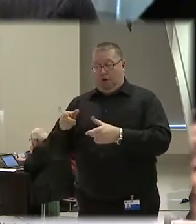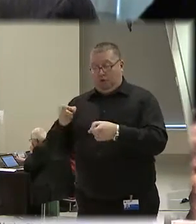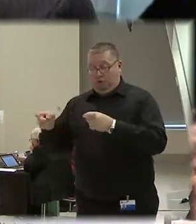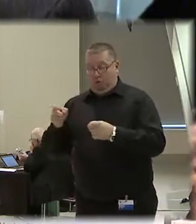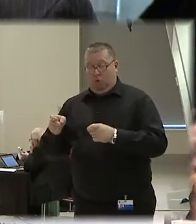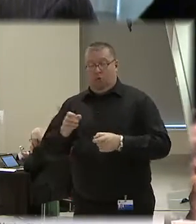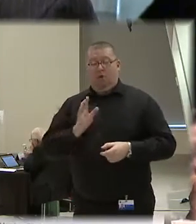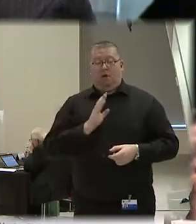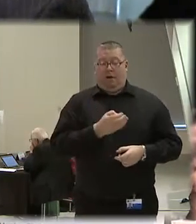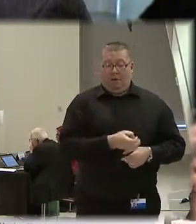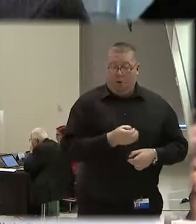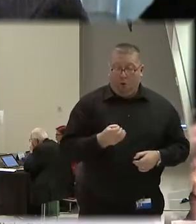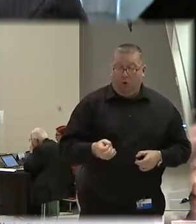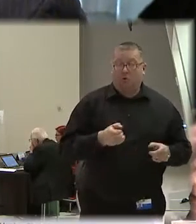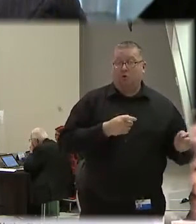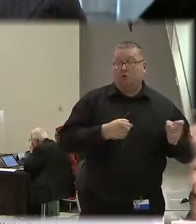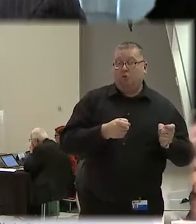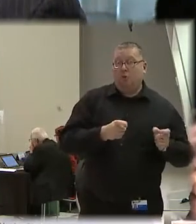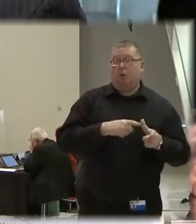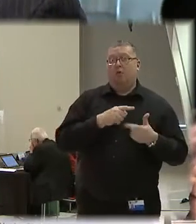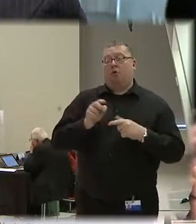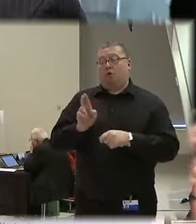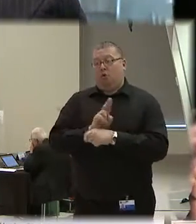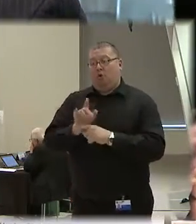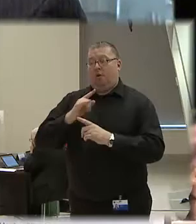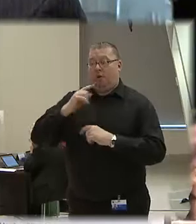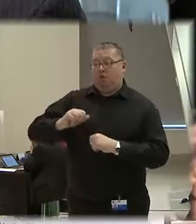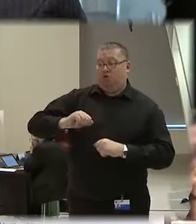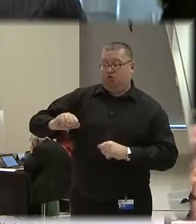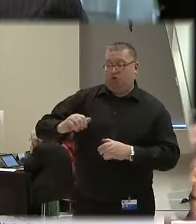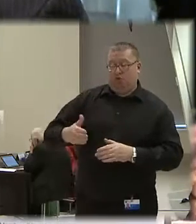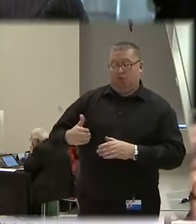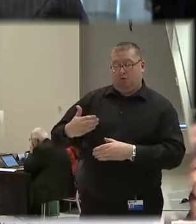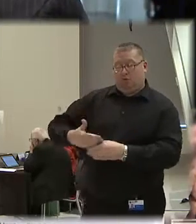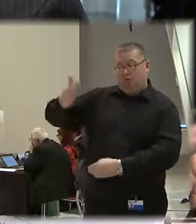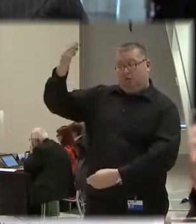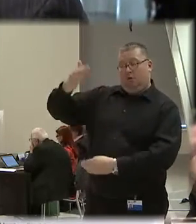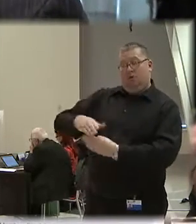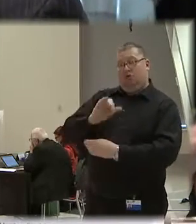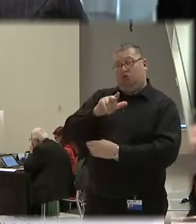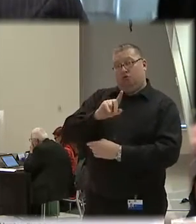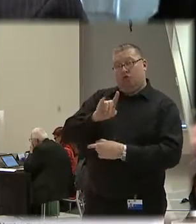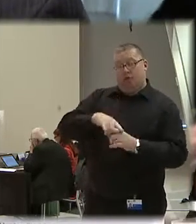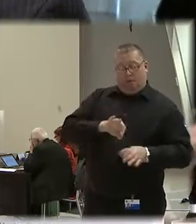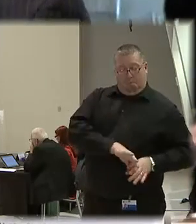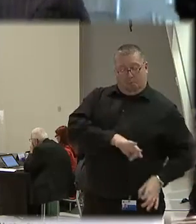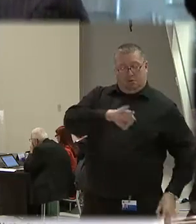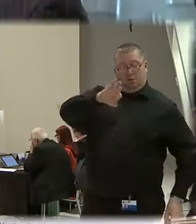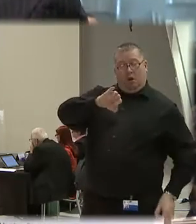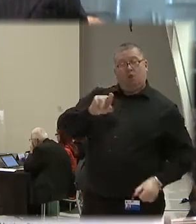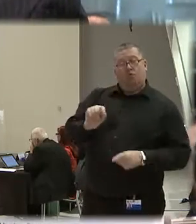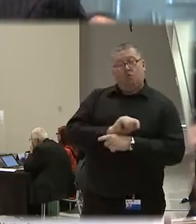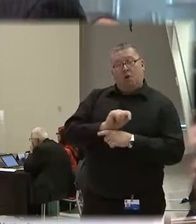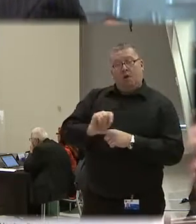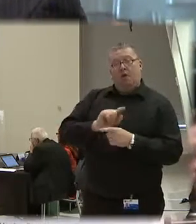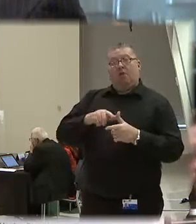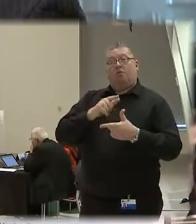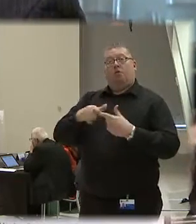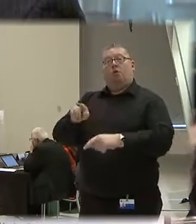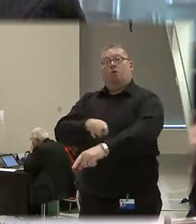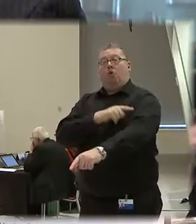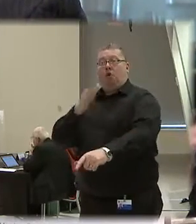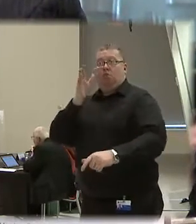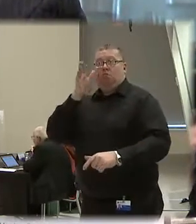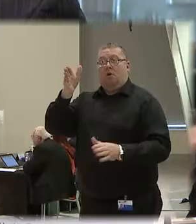agents, less than lethal munitions, shield and baton training, use of force continuums, the long-range